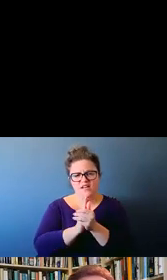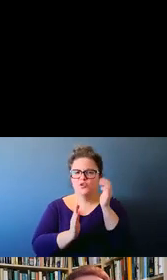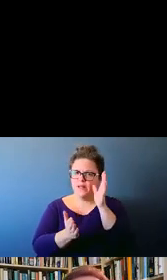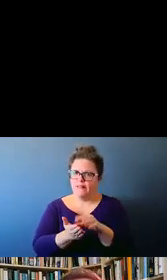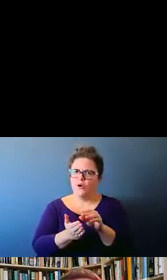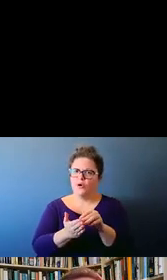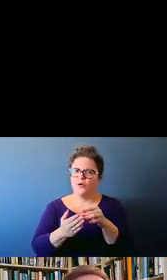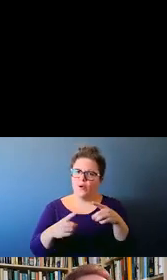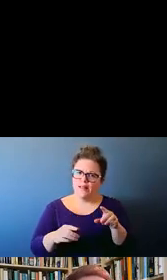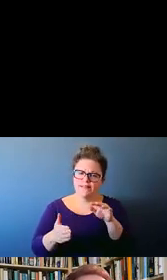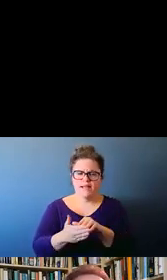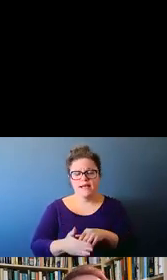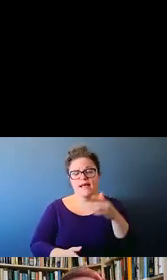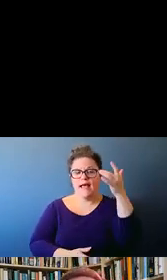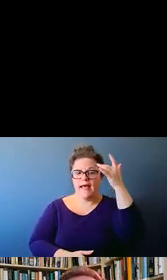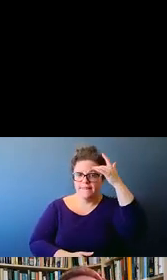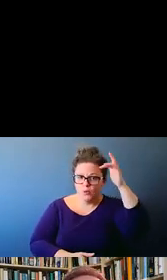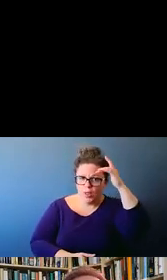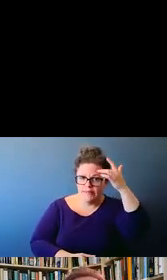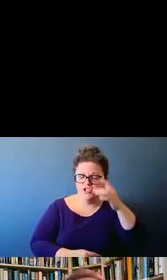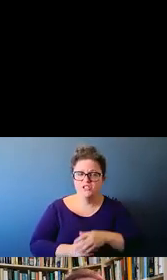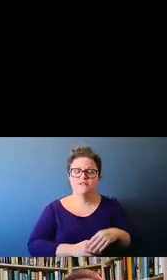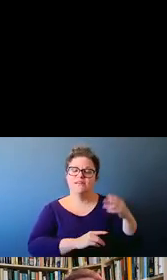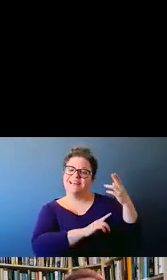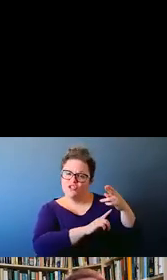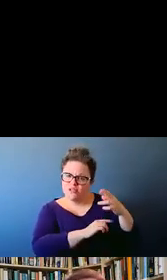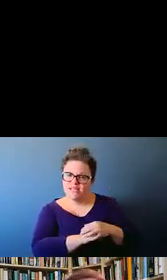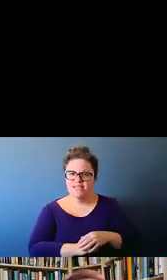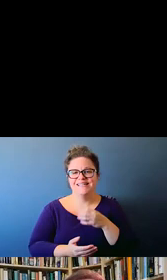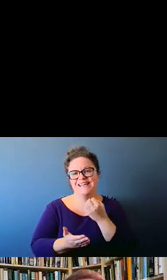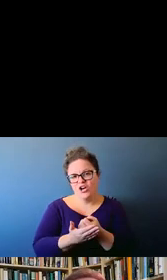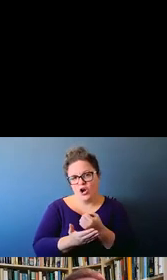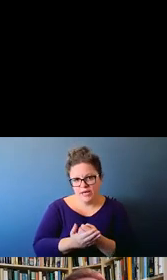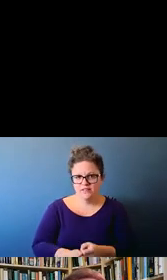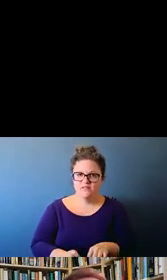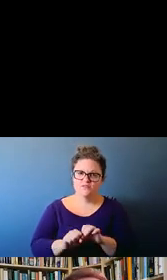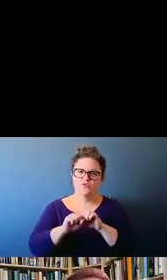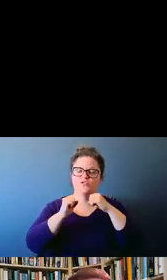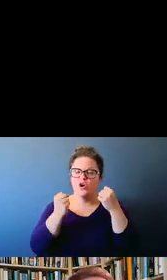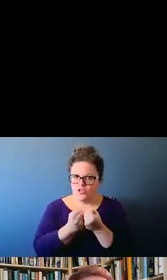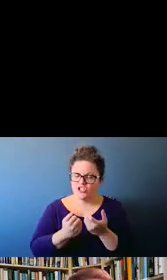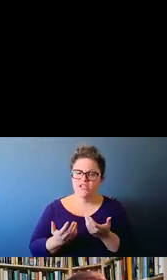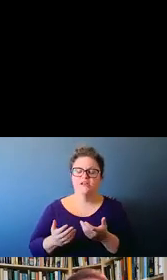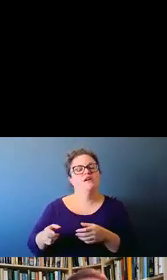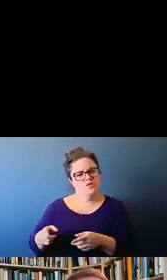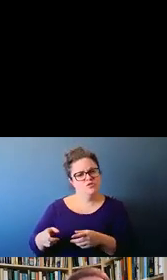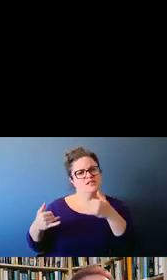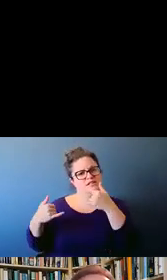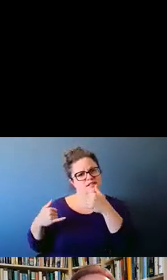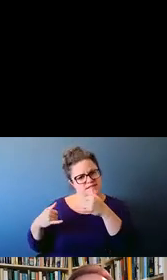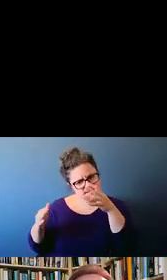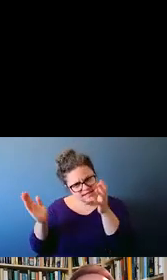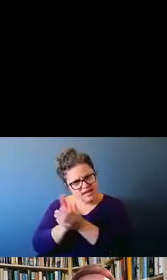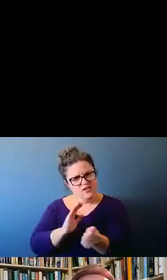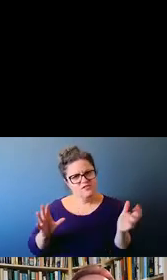anthropology or history or religion or economics or sociology. There's skill development embedded in all of